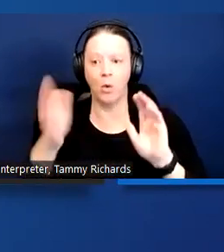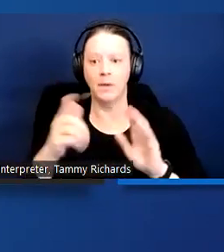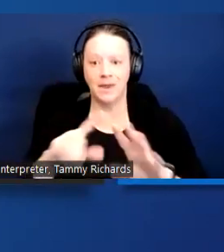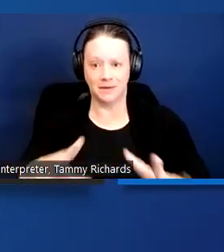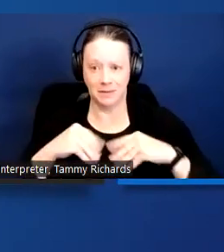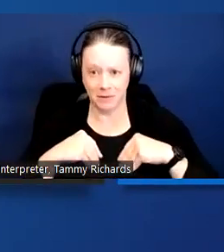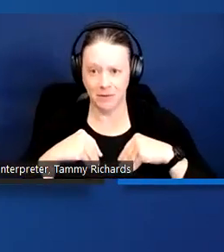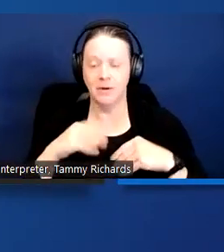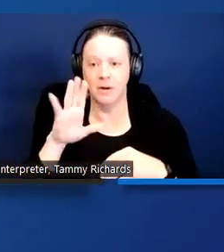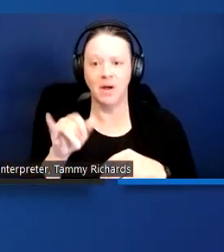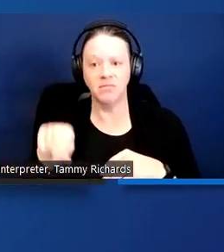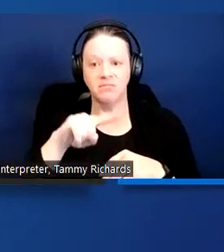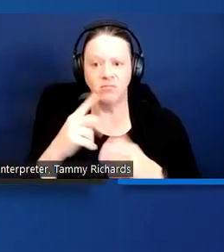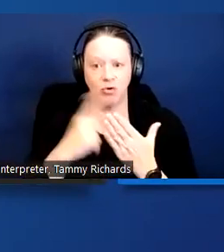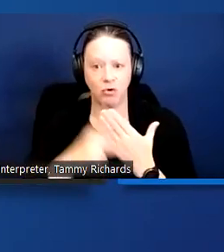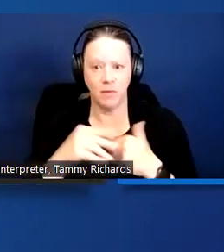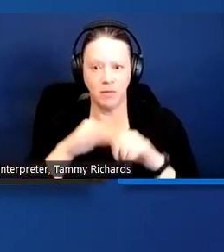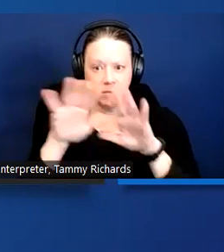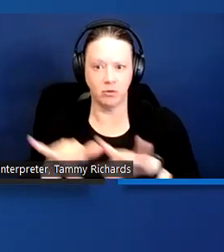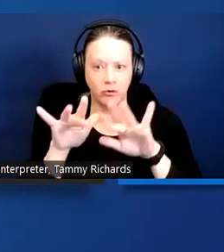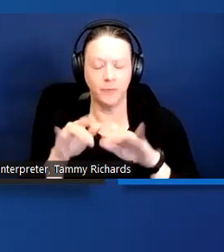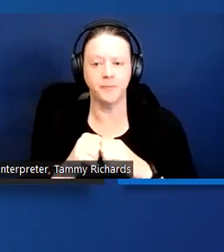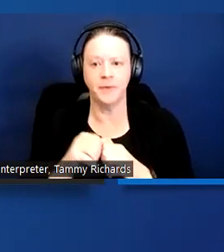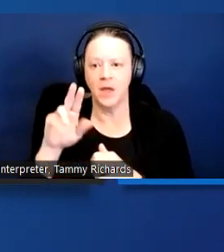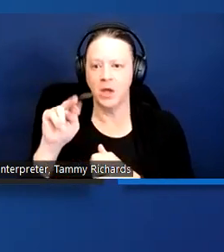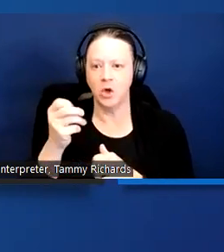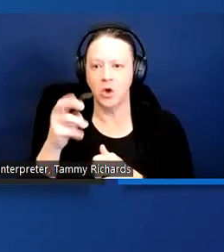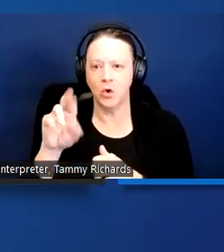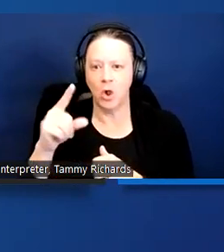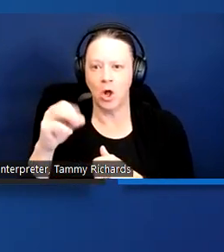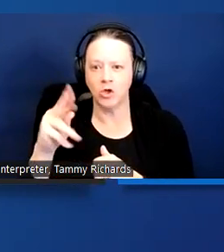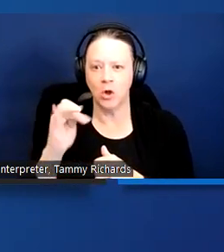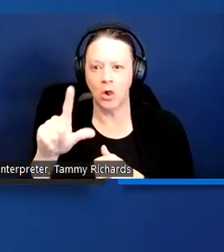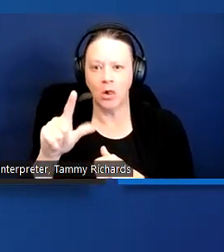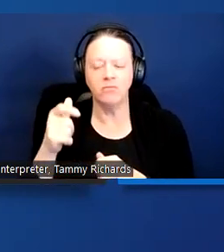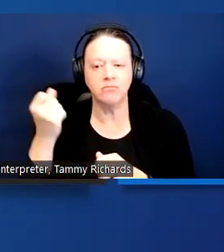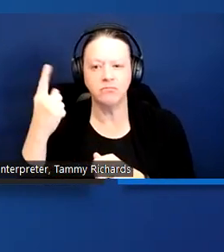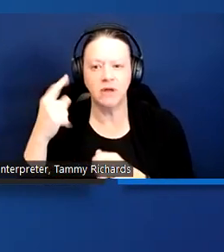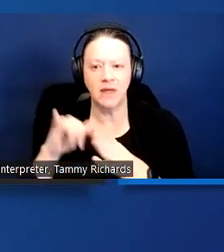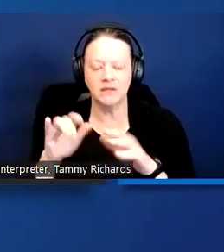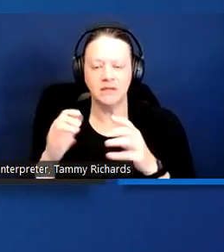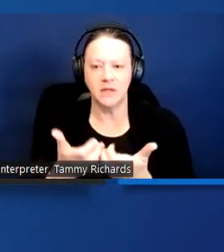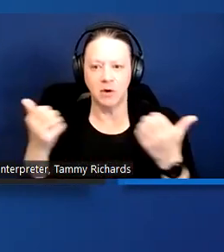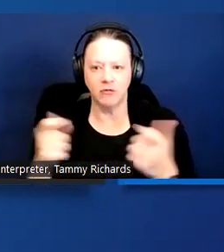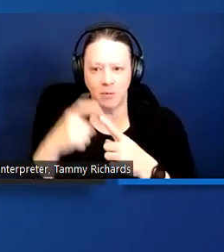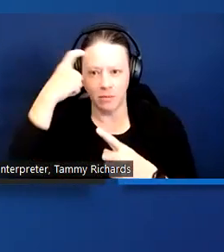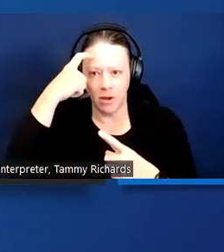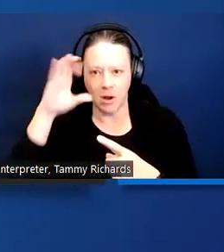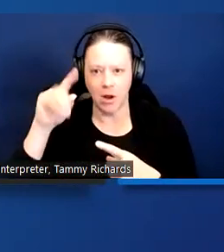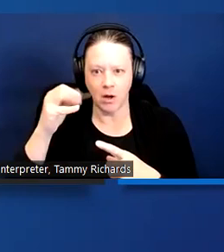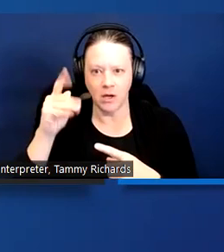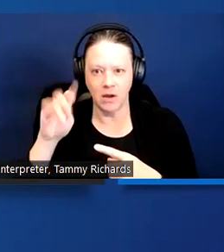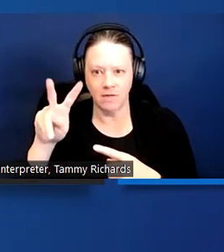program. Neurological has been separated out from cognitive because medically there are some differences. So